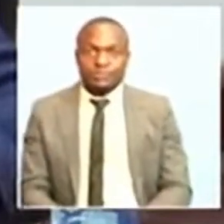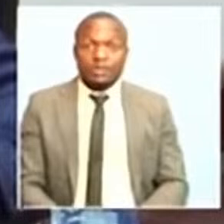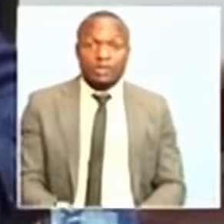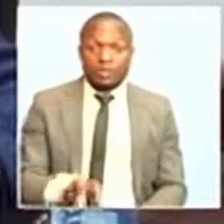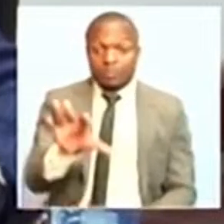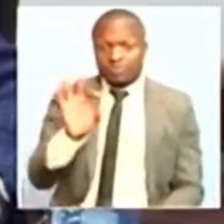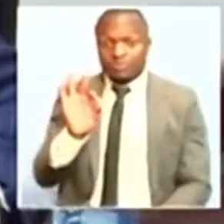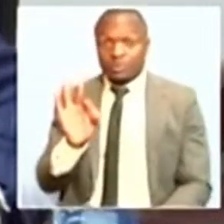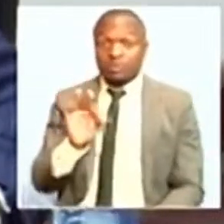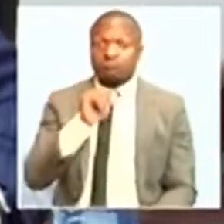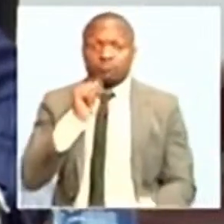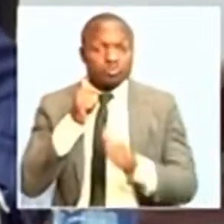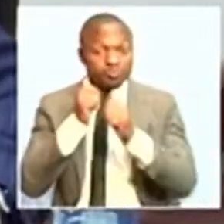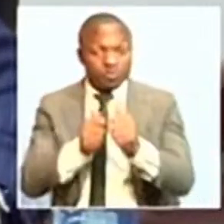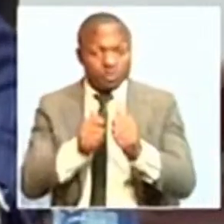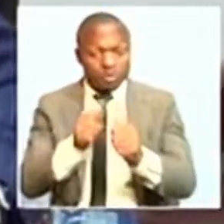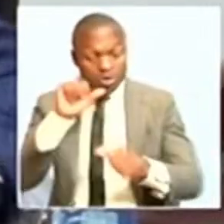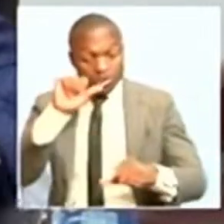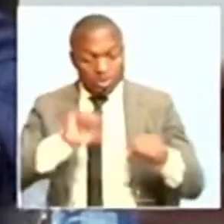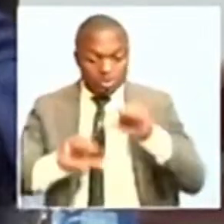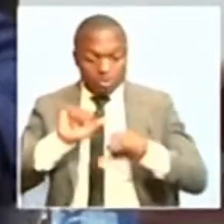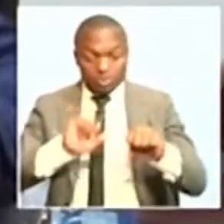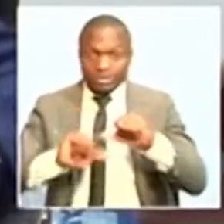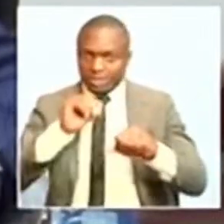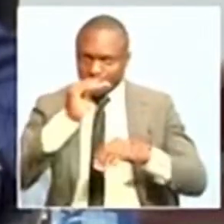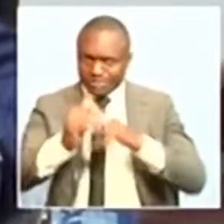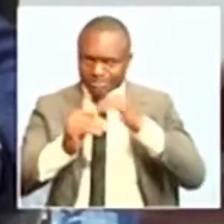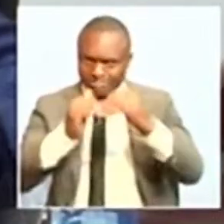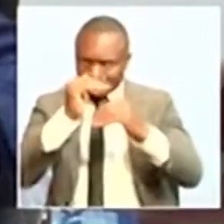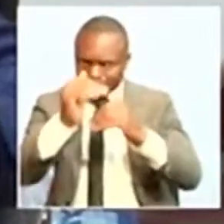chooses not to follow audit protocols, and then the